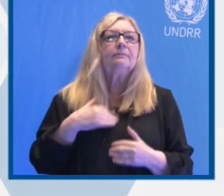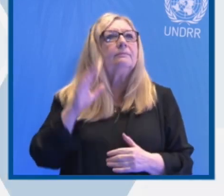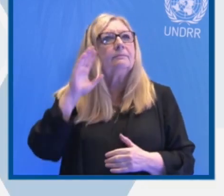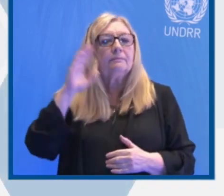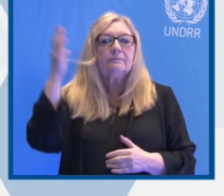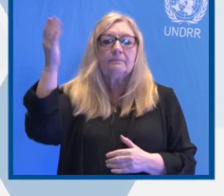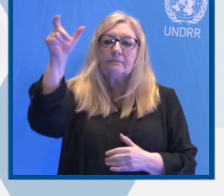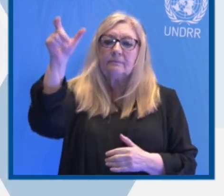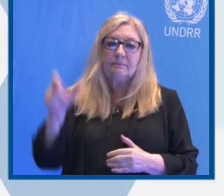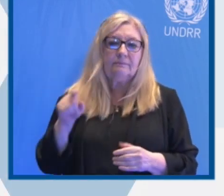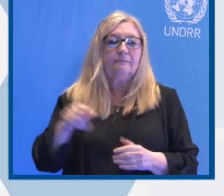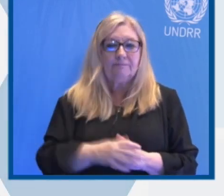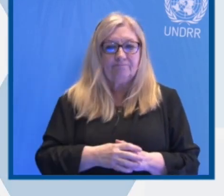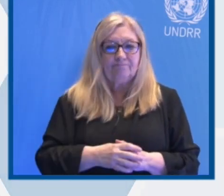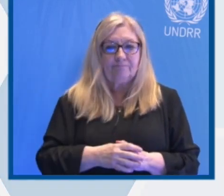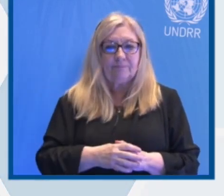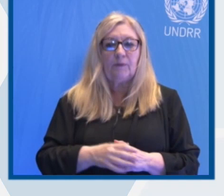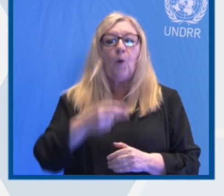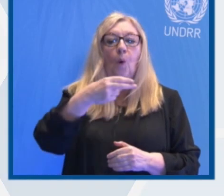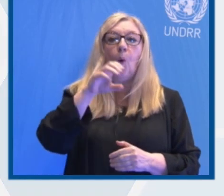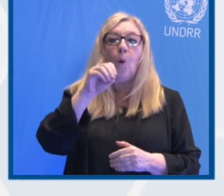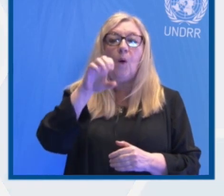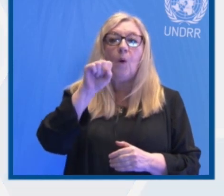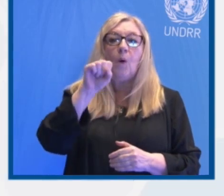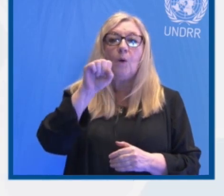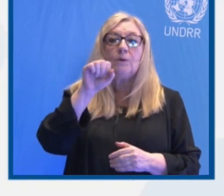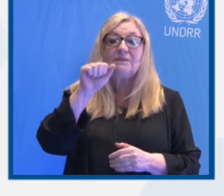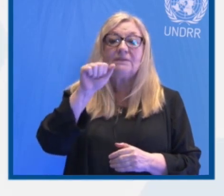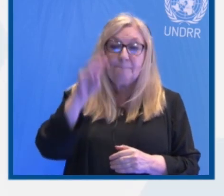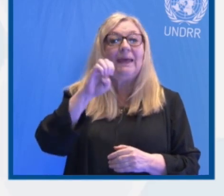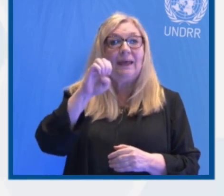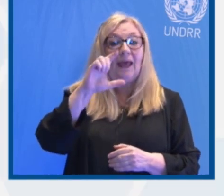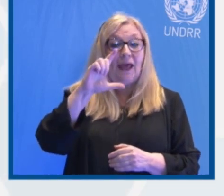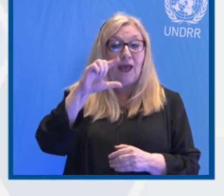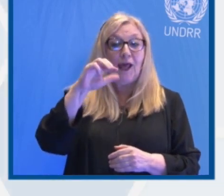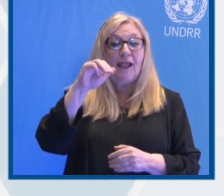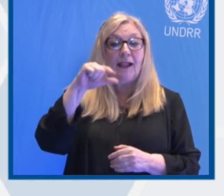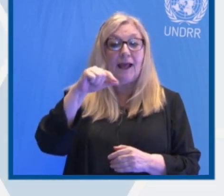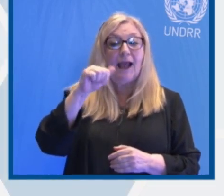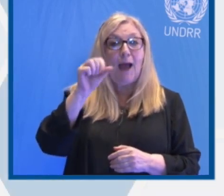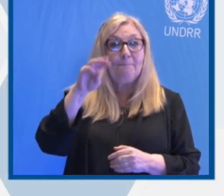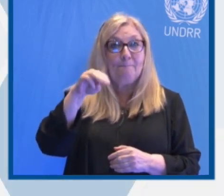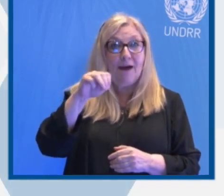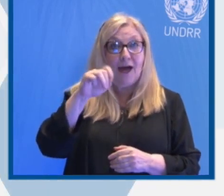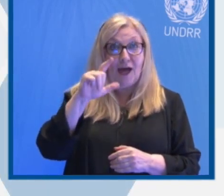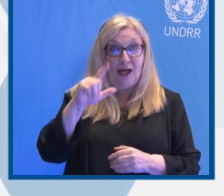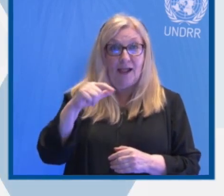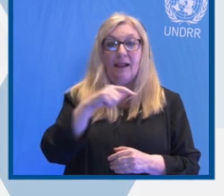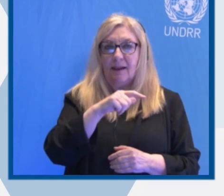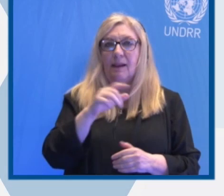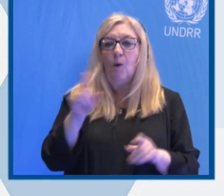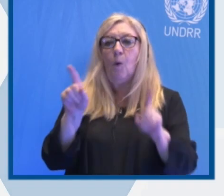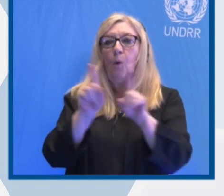Engineer Hossam El-Gamal. He is the chair or co-chair of